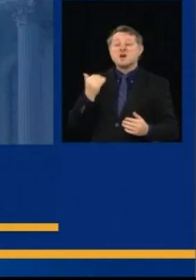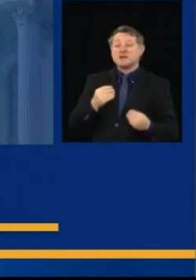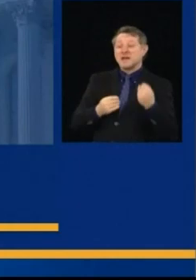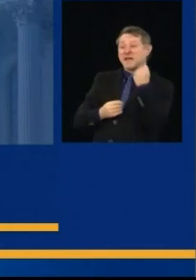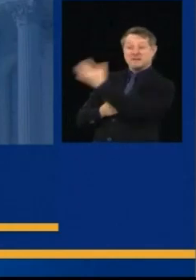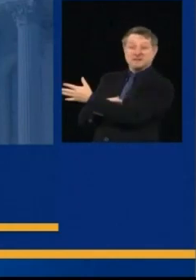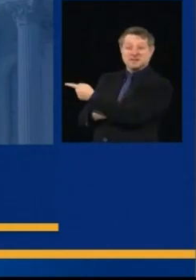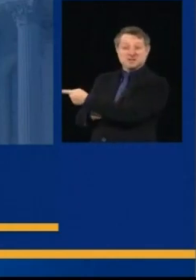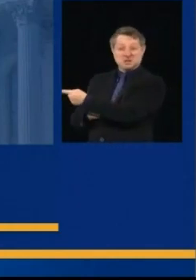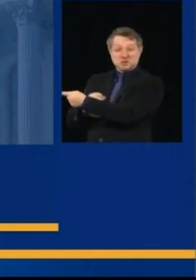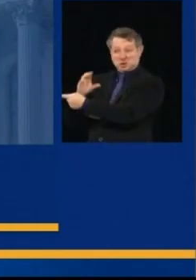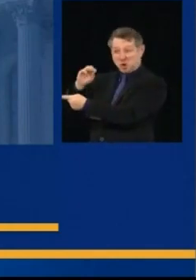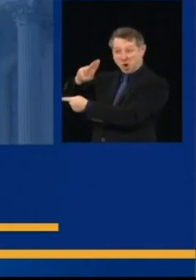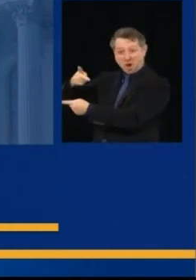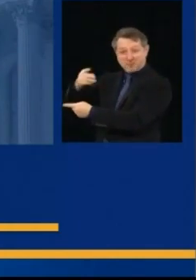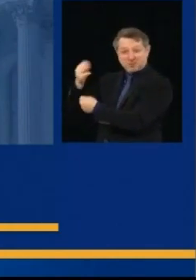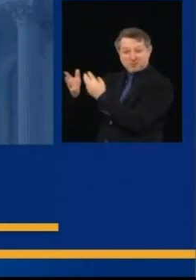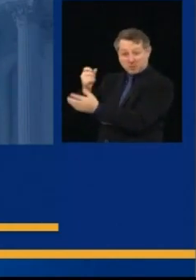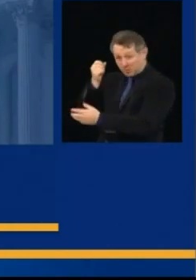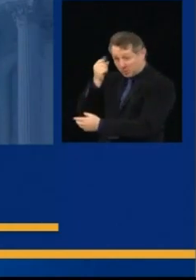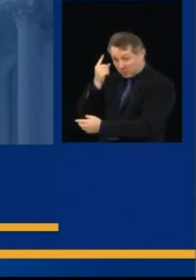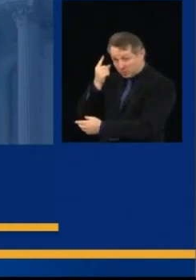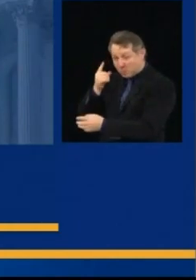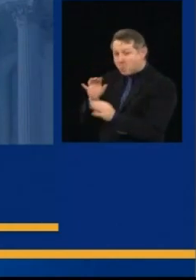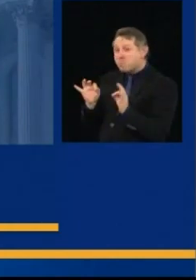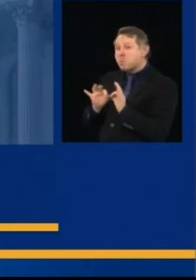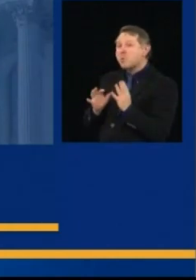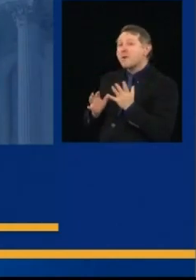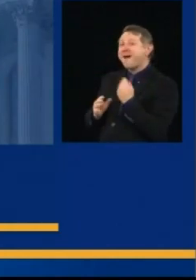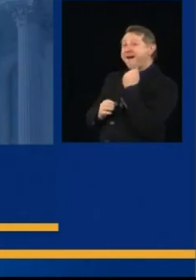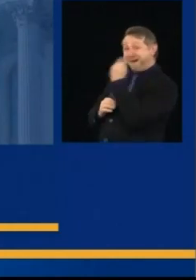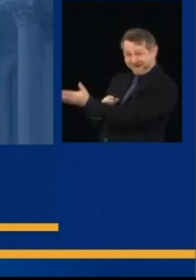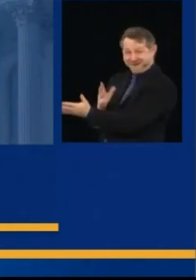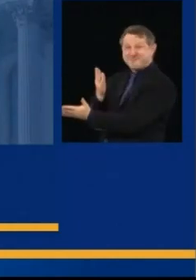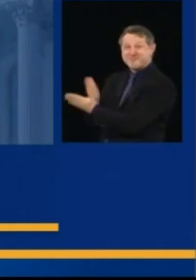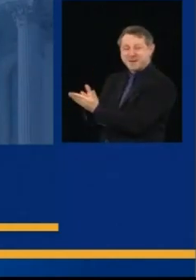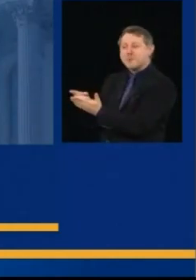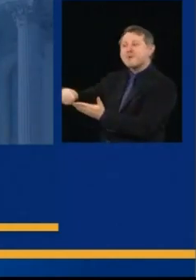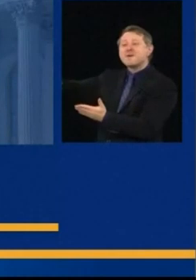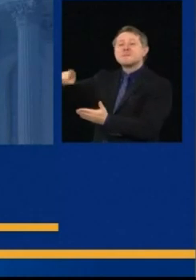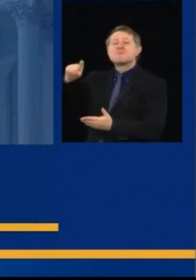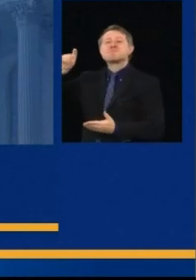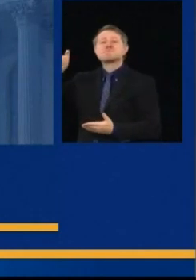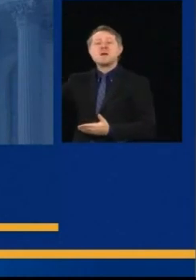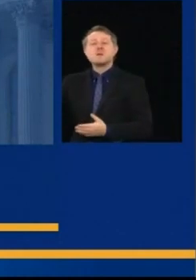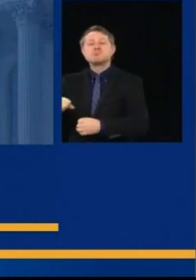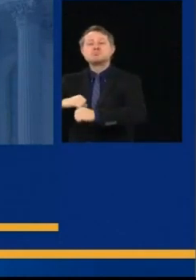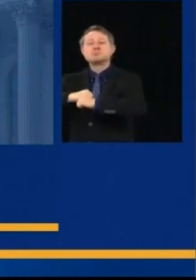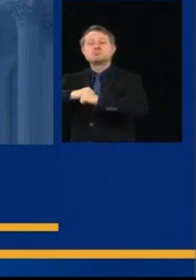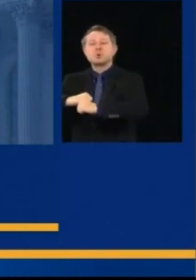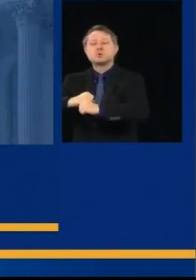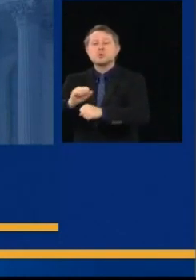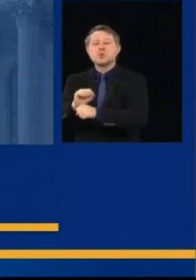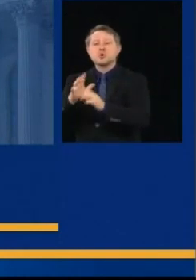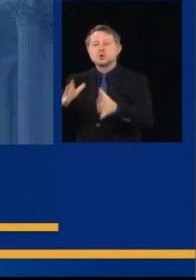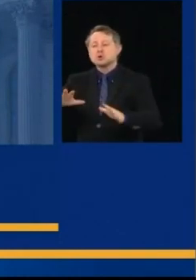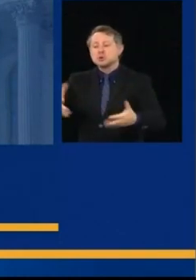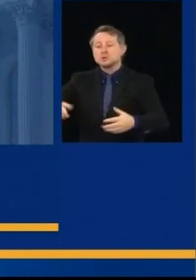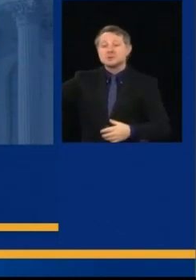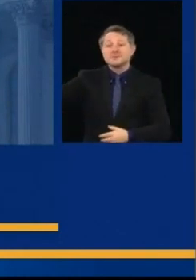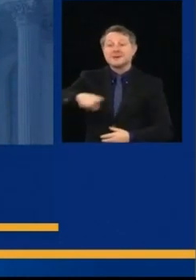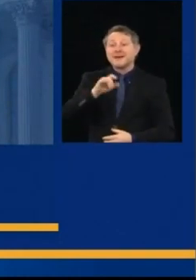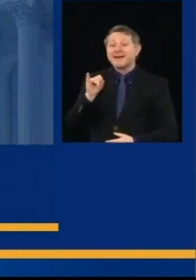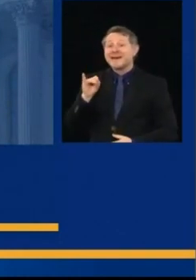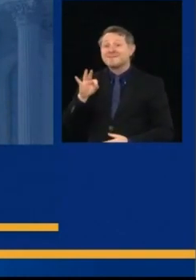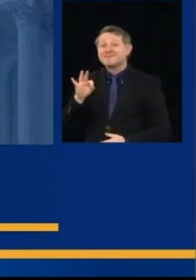the subsidies are tied to worker protections. Very simple. If a corporation gets a check from